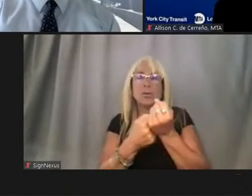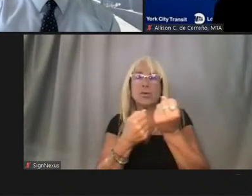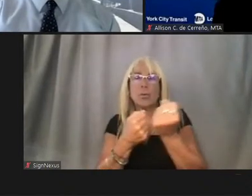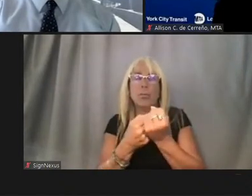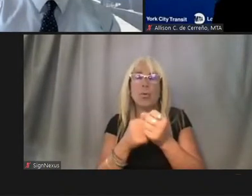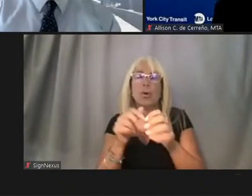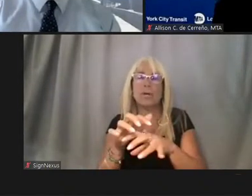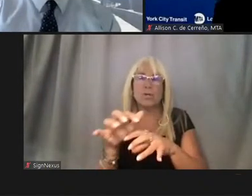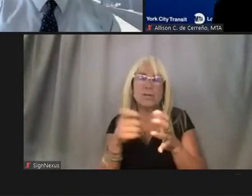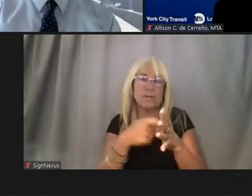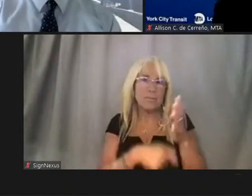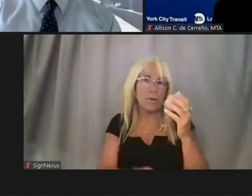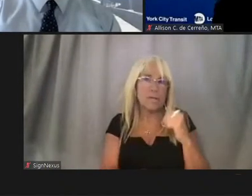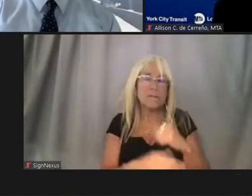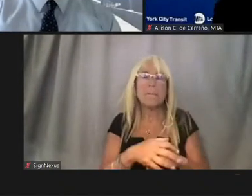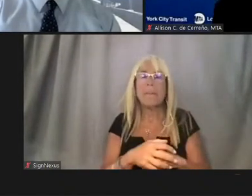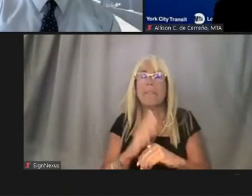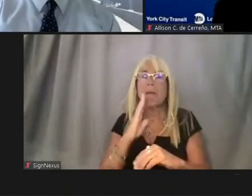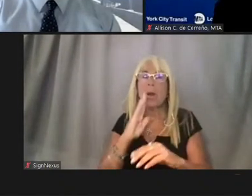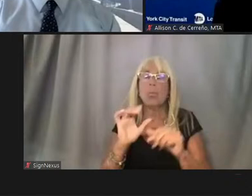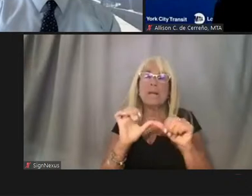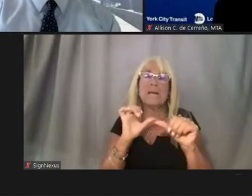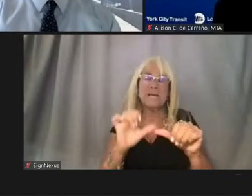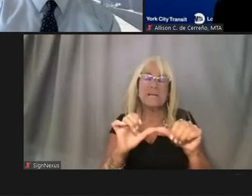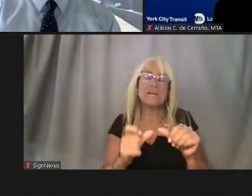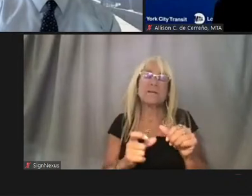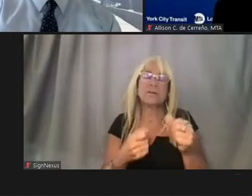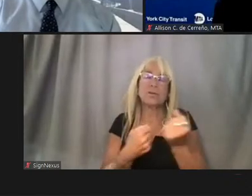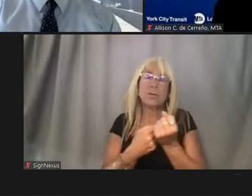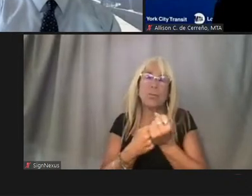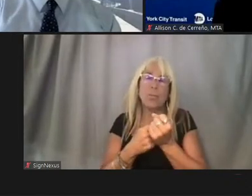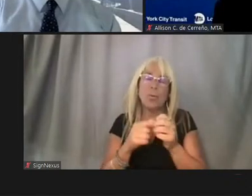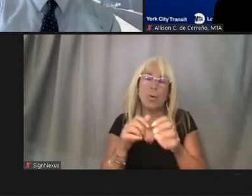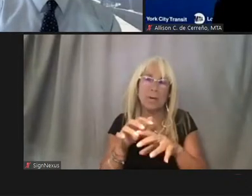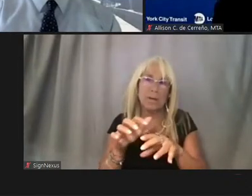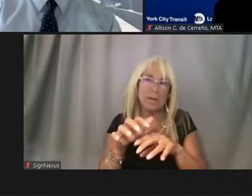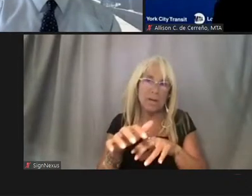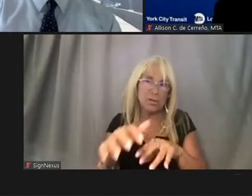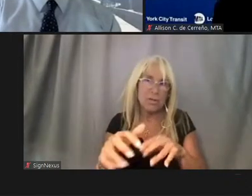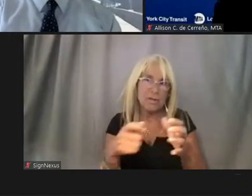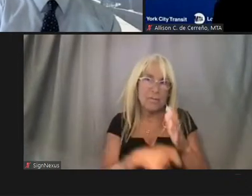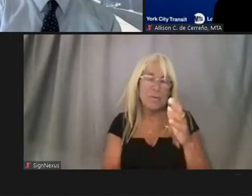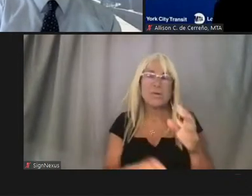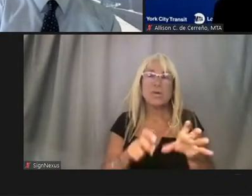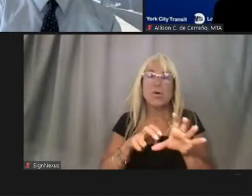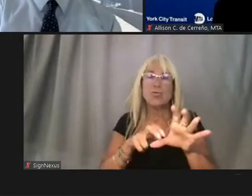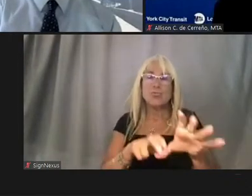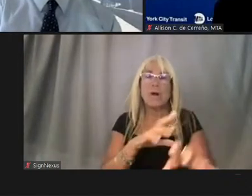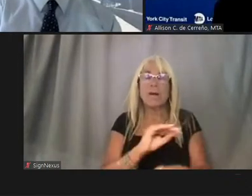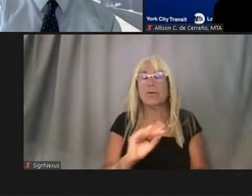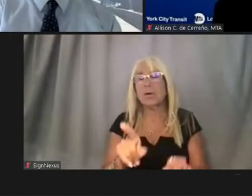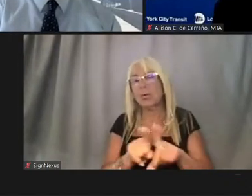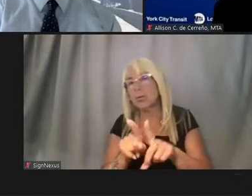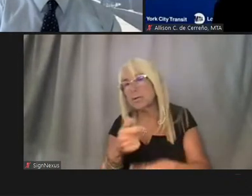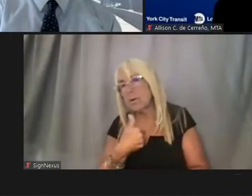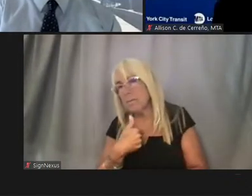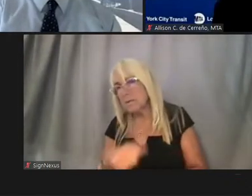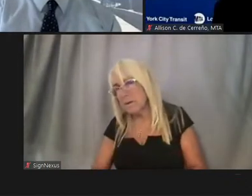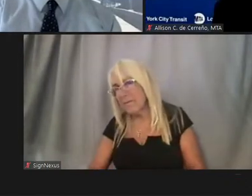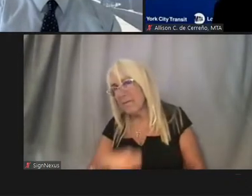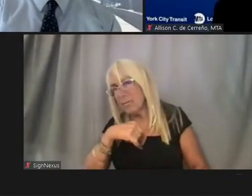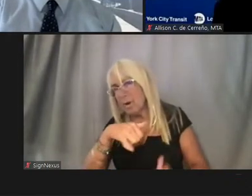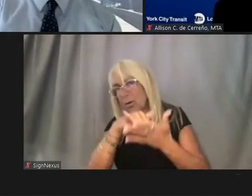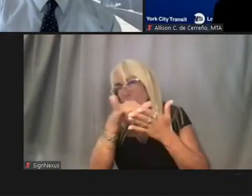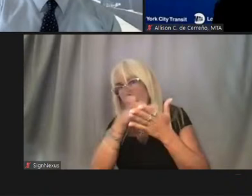congestion pricing and will continue to support congestion pricing as a both a rider and a proud New Yorker congestion